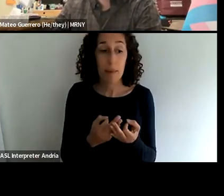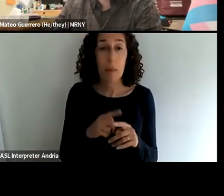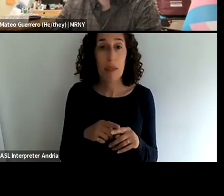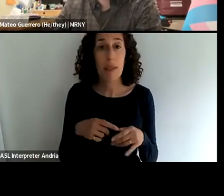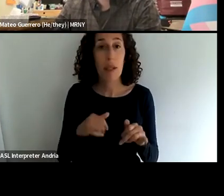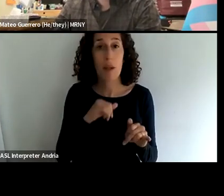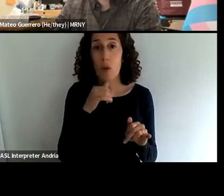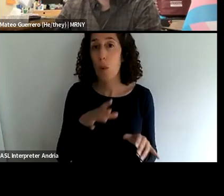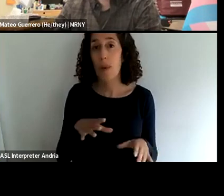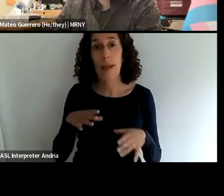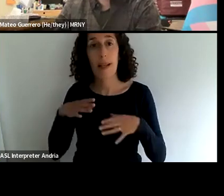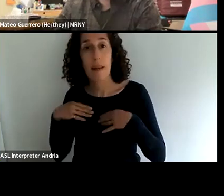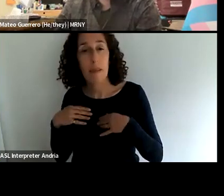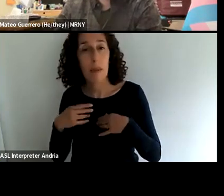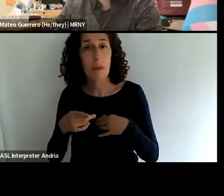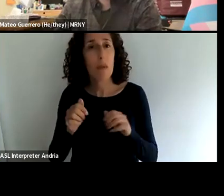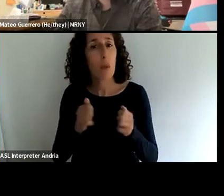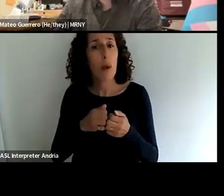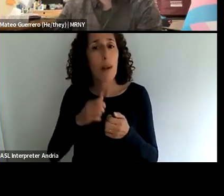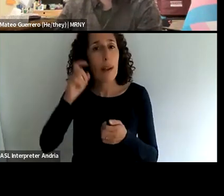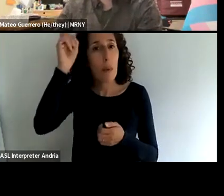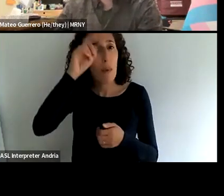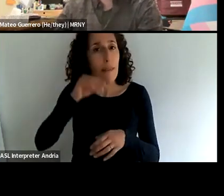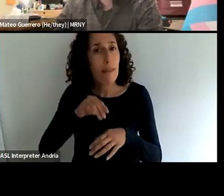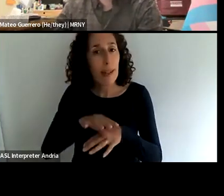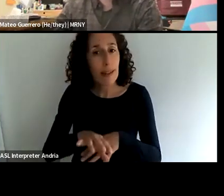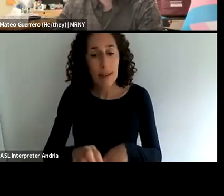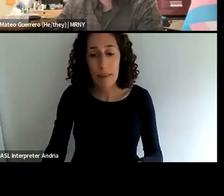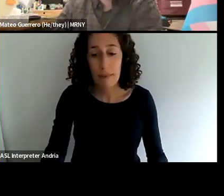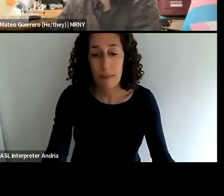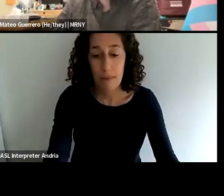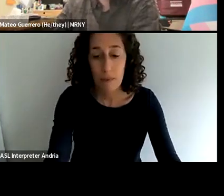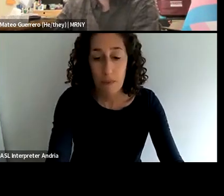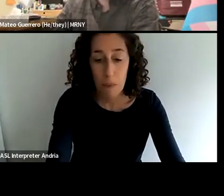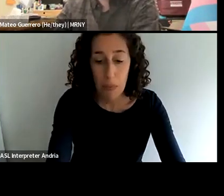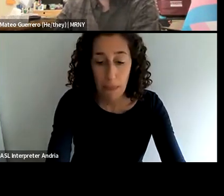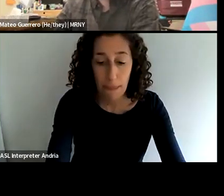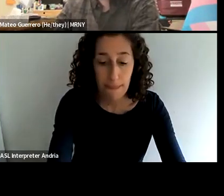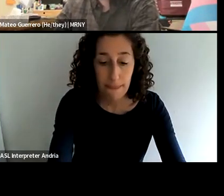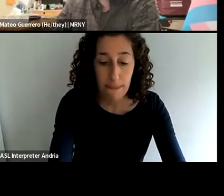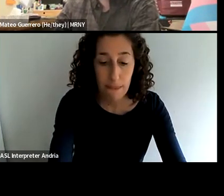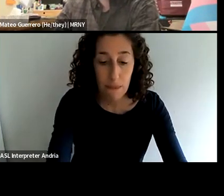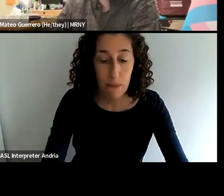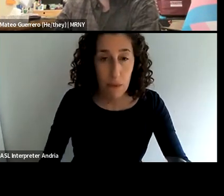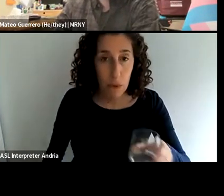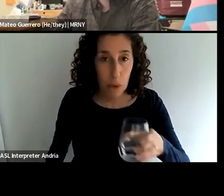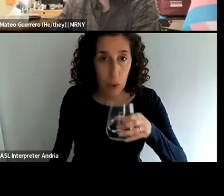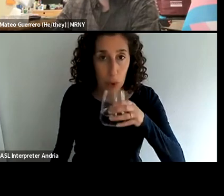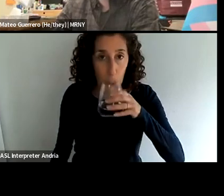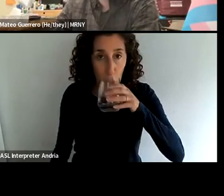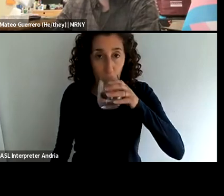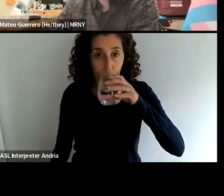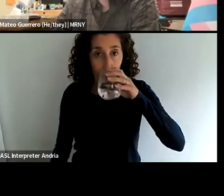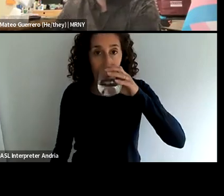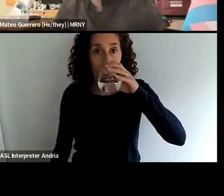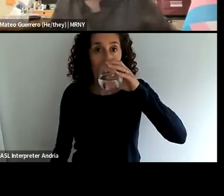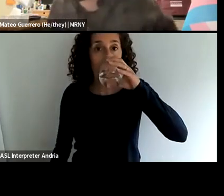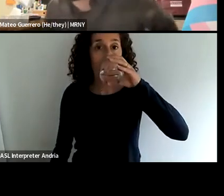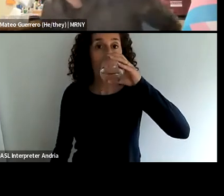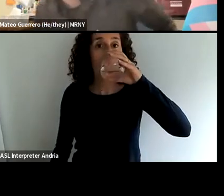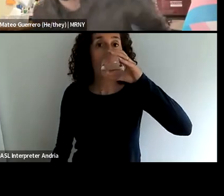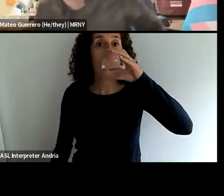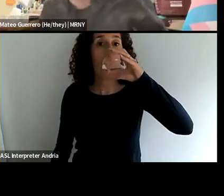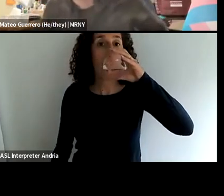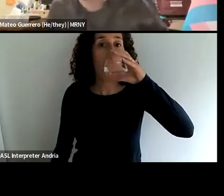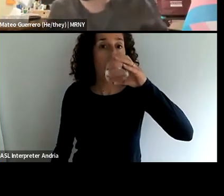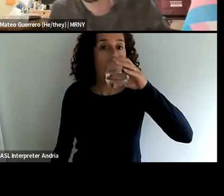accepting. Yeah, I would say here a couple things come to mind. One is tune into the